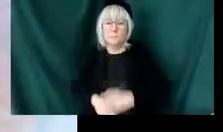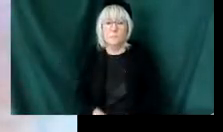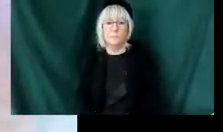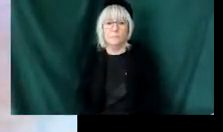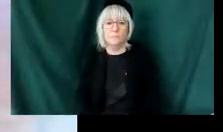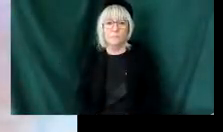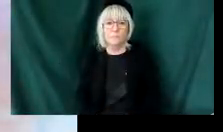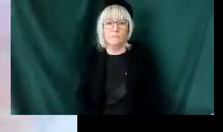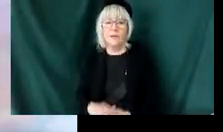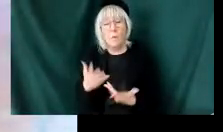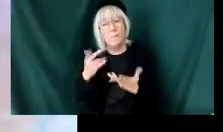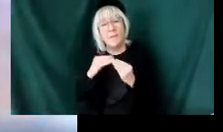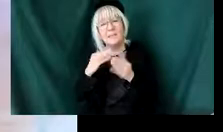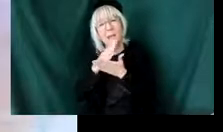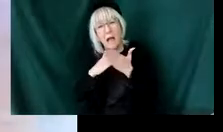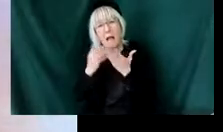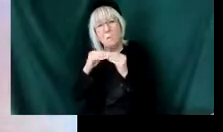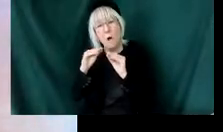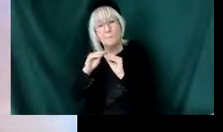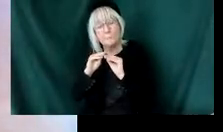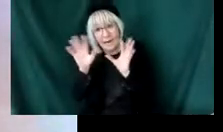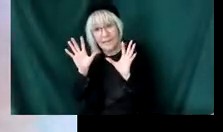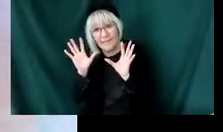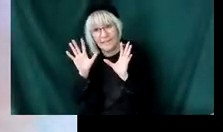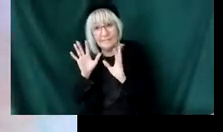I might brighten up some of these.